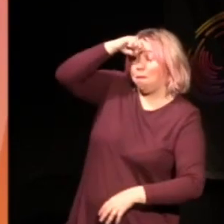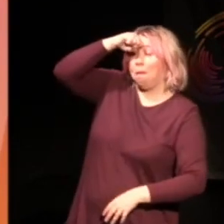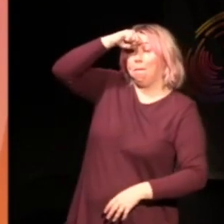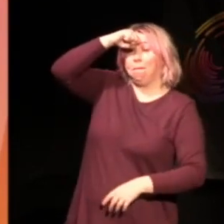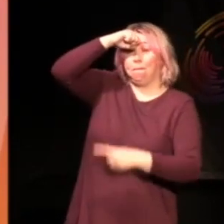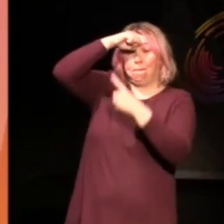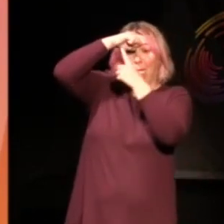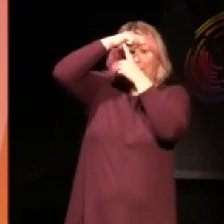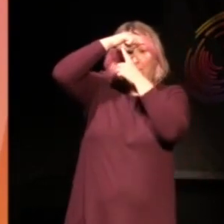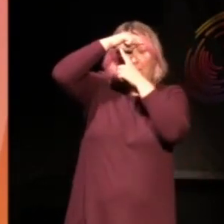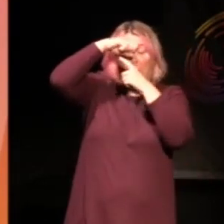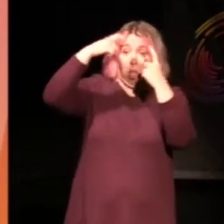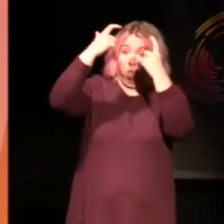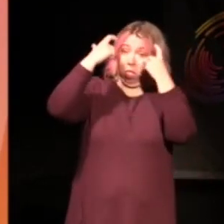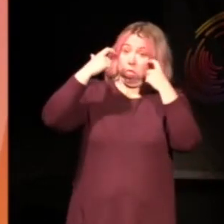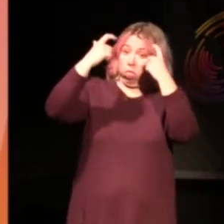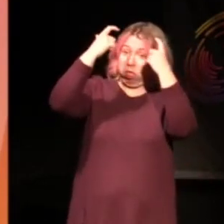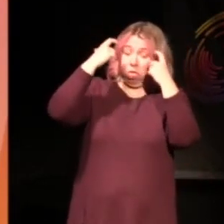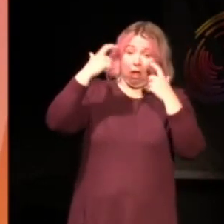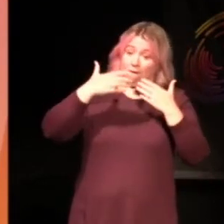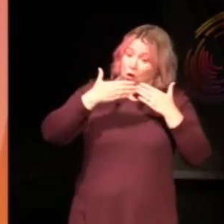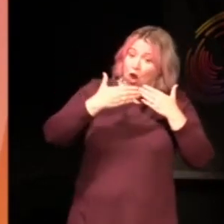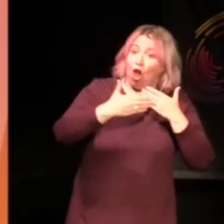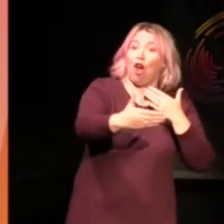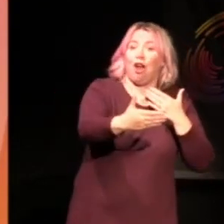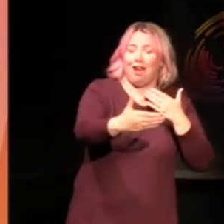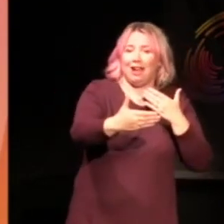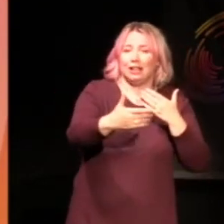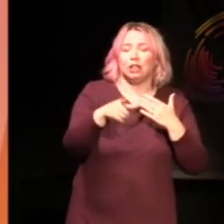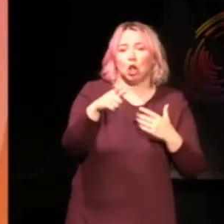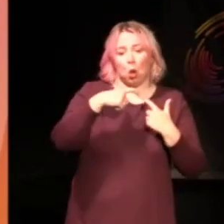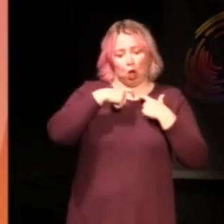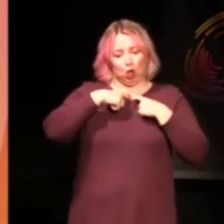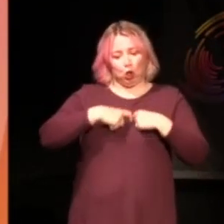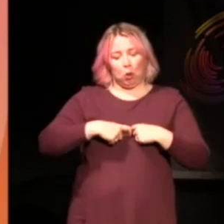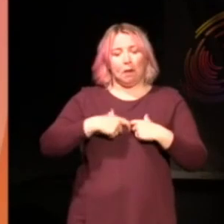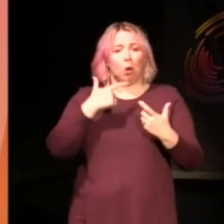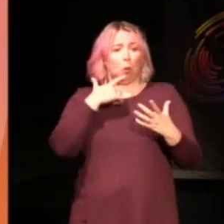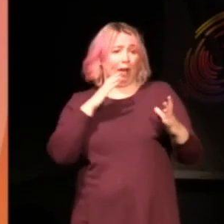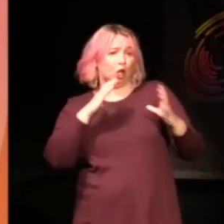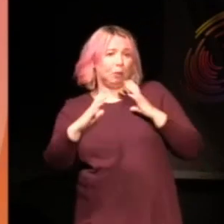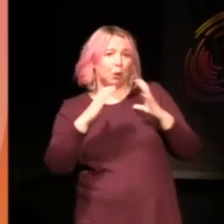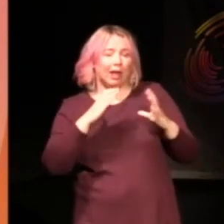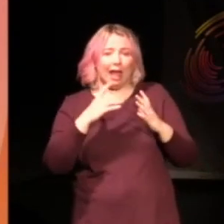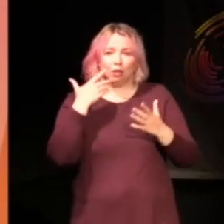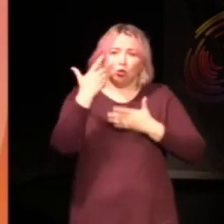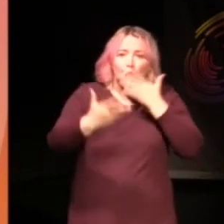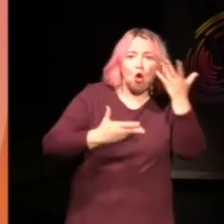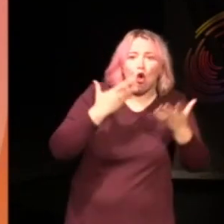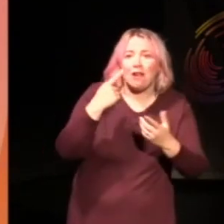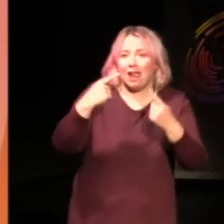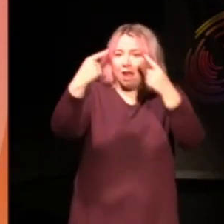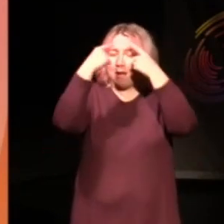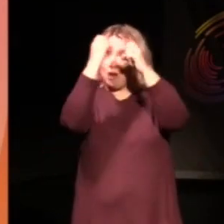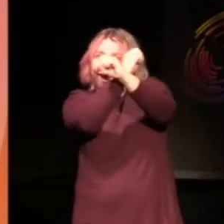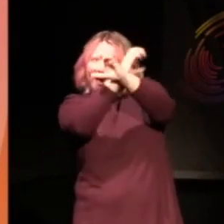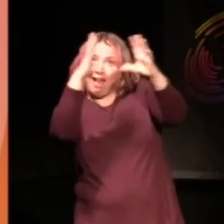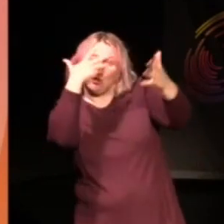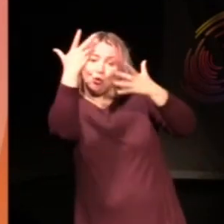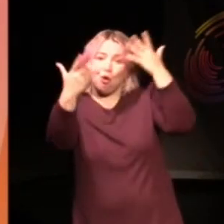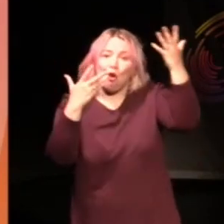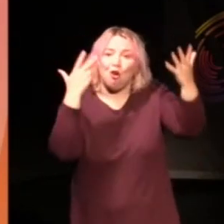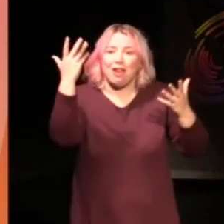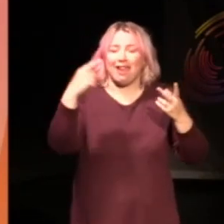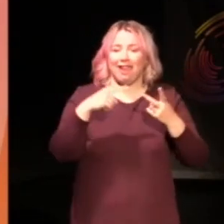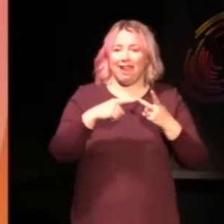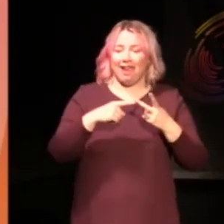for much, much longer. So I think as human beings, we communicate in stories, we think in stories, we feel in stories, and what